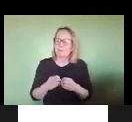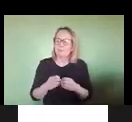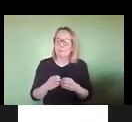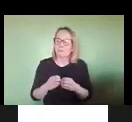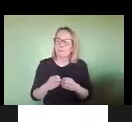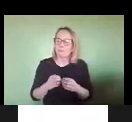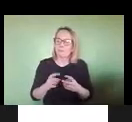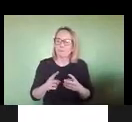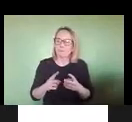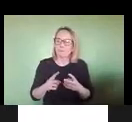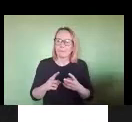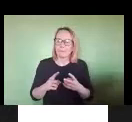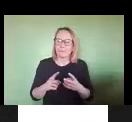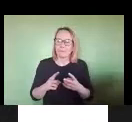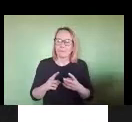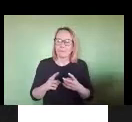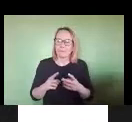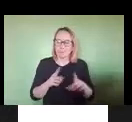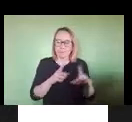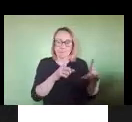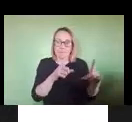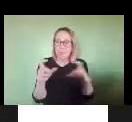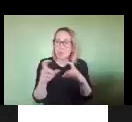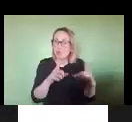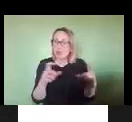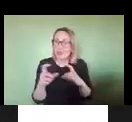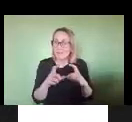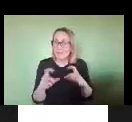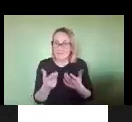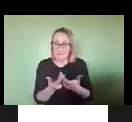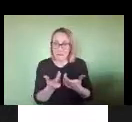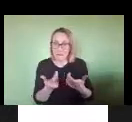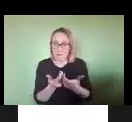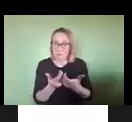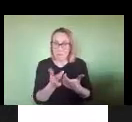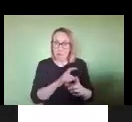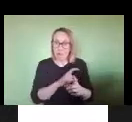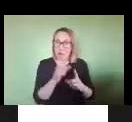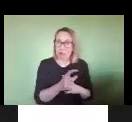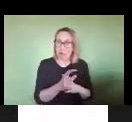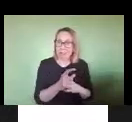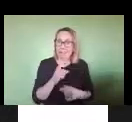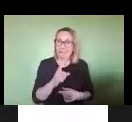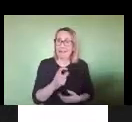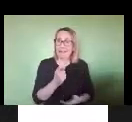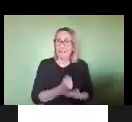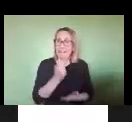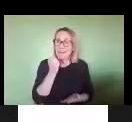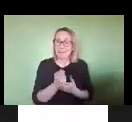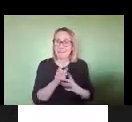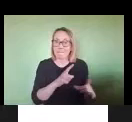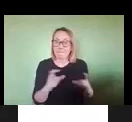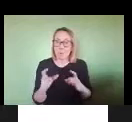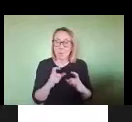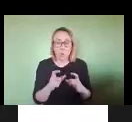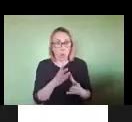working with Charlie, taking photographs of Clydebank, Brilliant. the community of Clydebank. Was that using your phone, Ronnie?